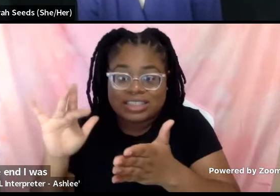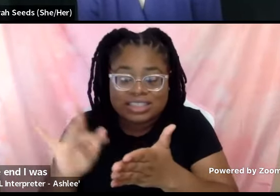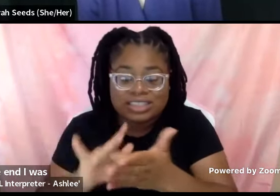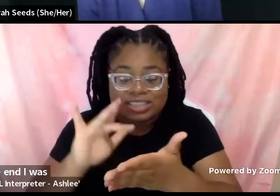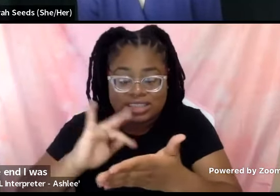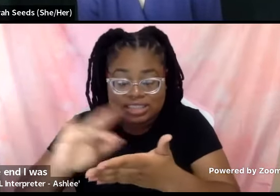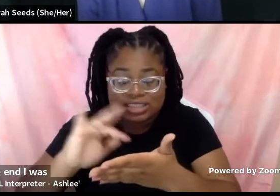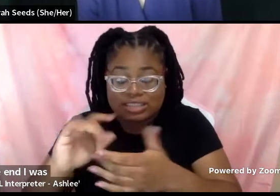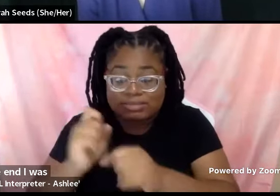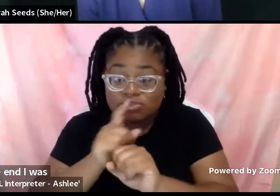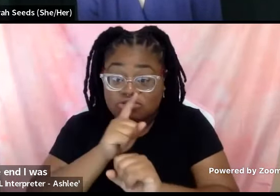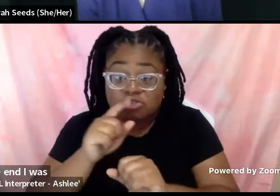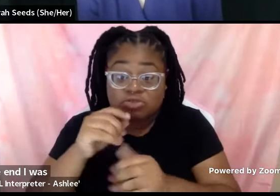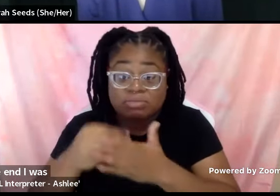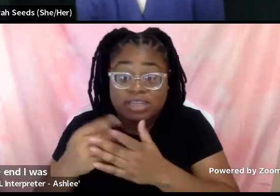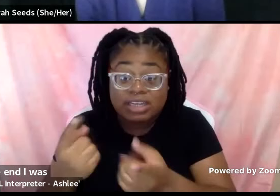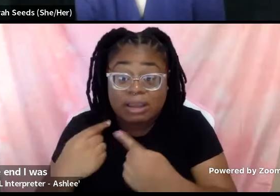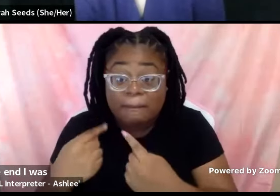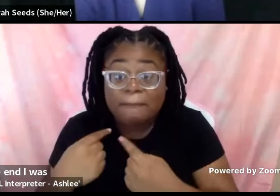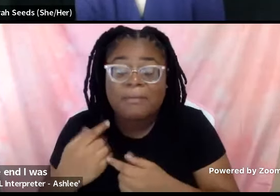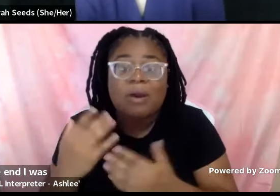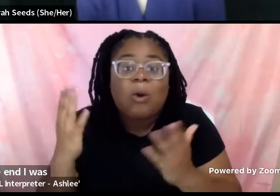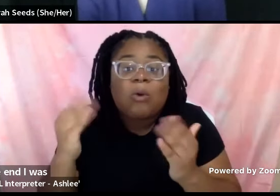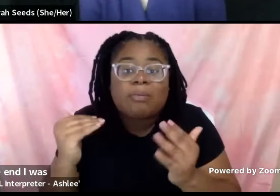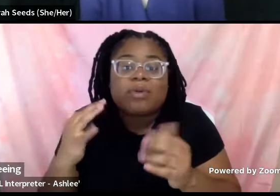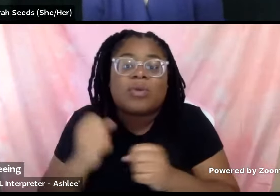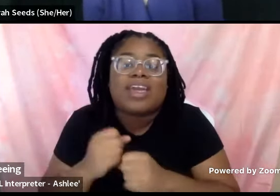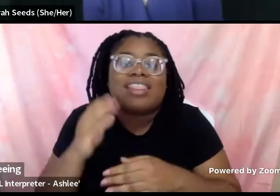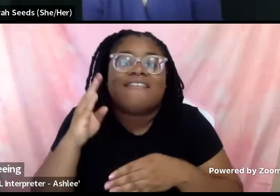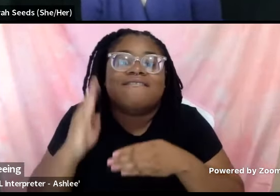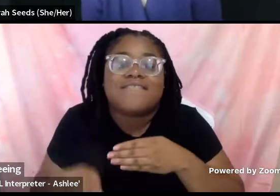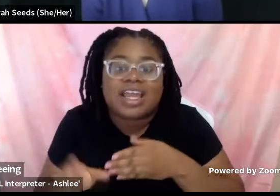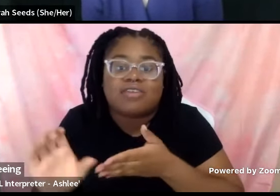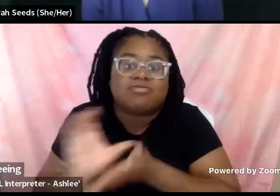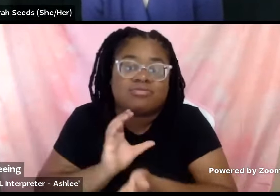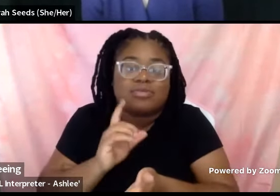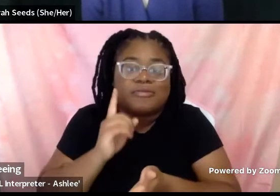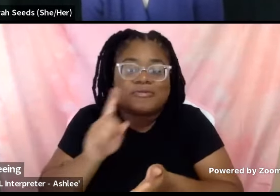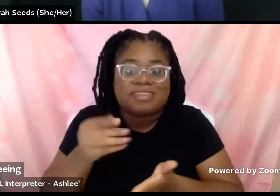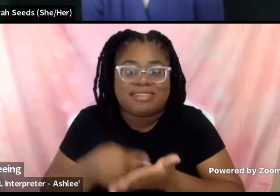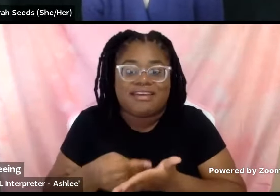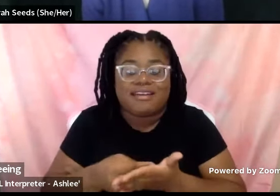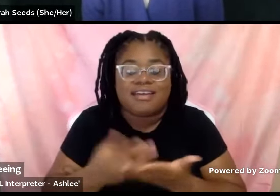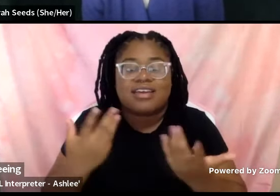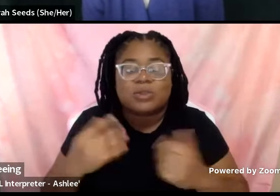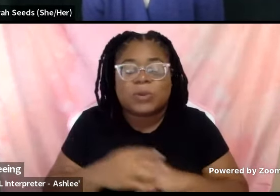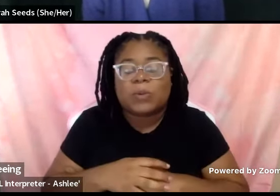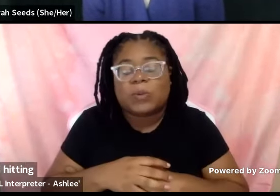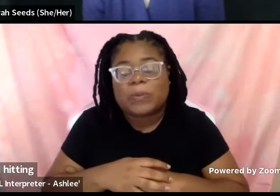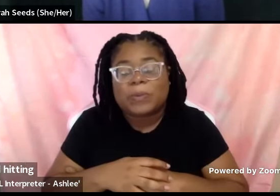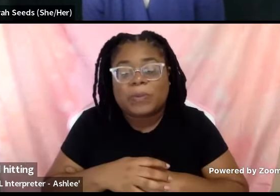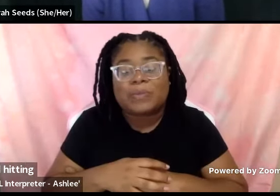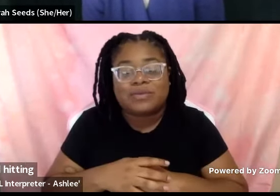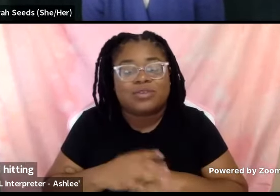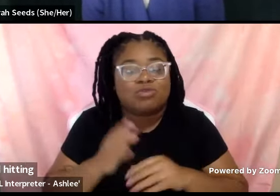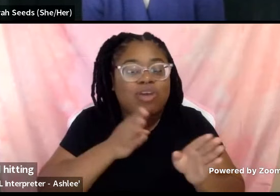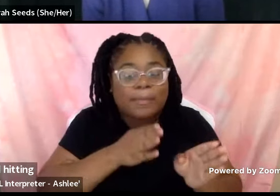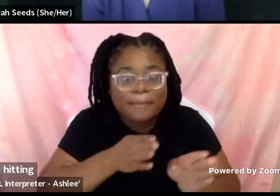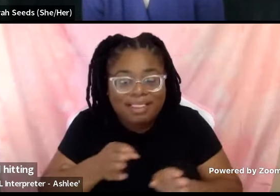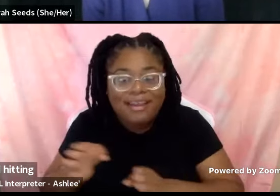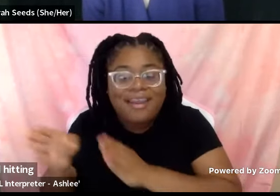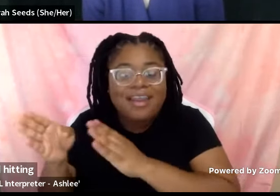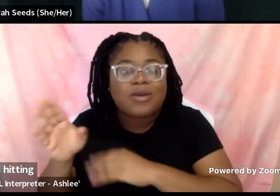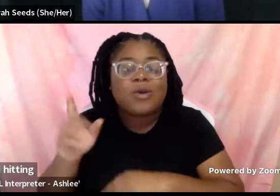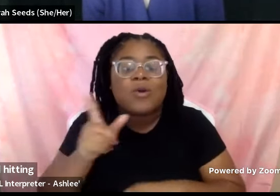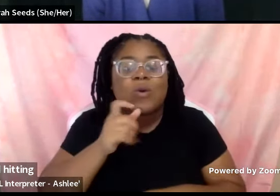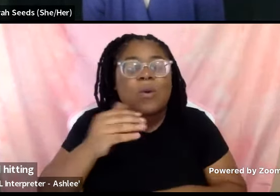godly hour, like hoping that we would get the final chunk of money. So definitely like try to plan it out. Like, who do I